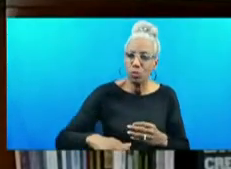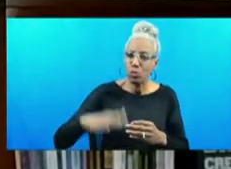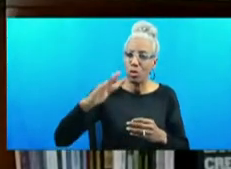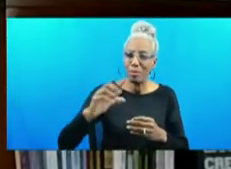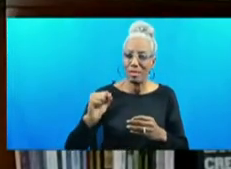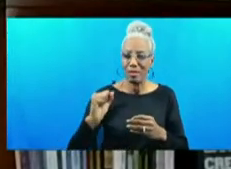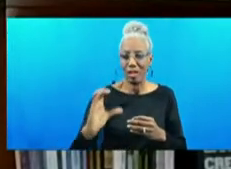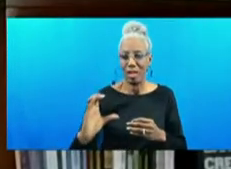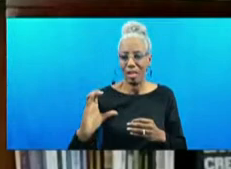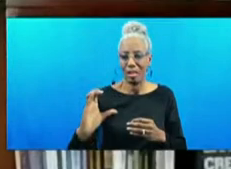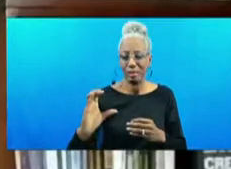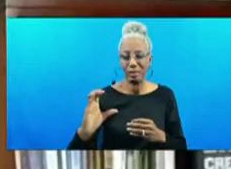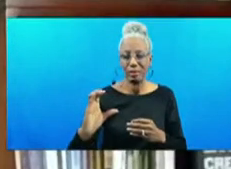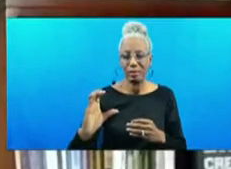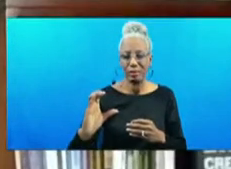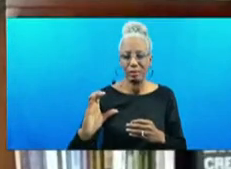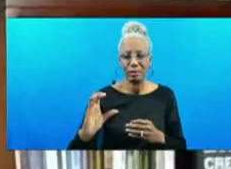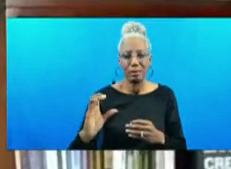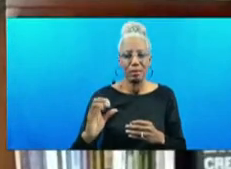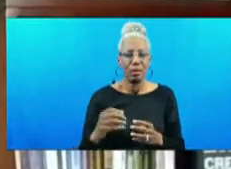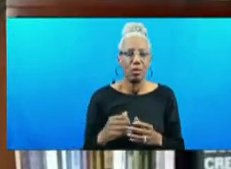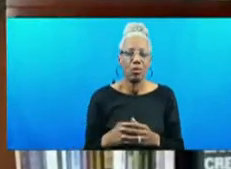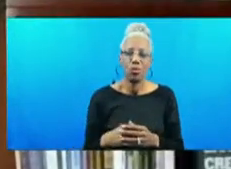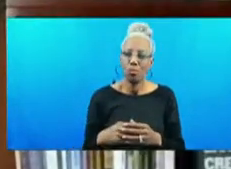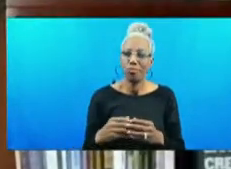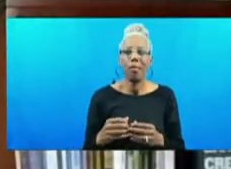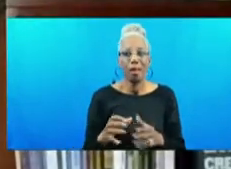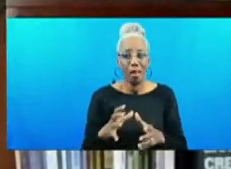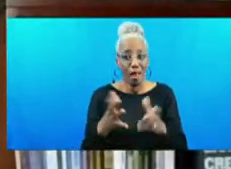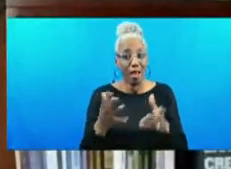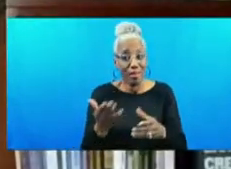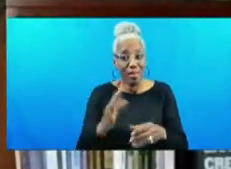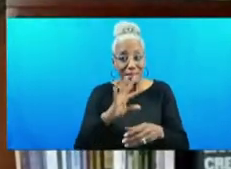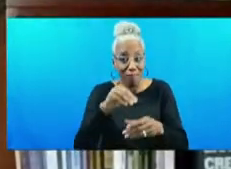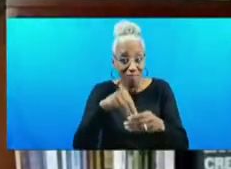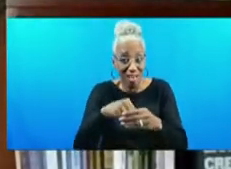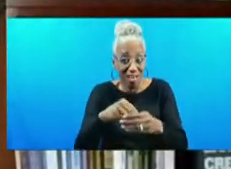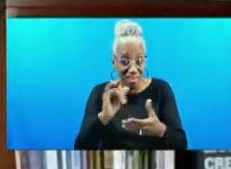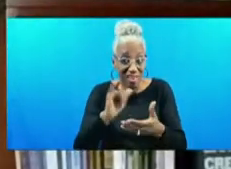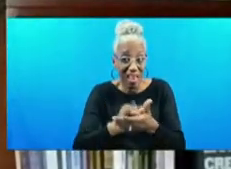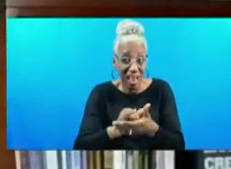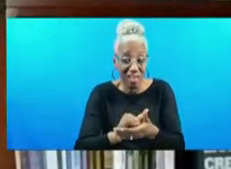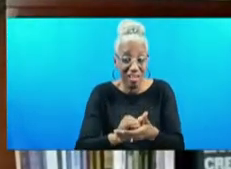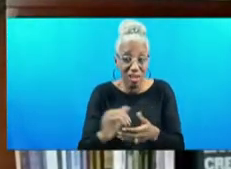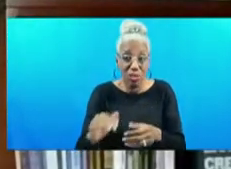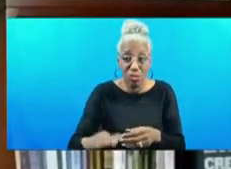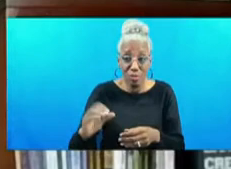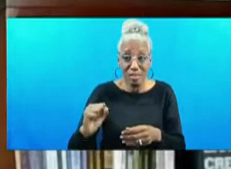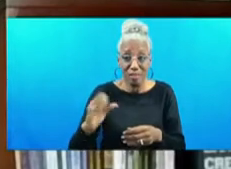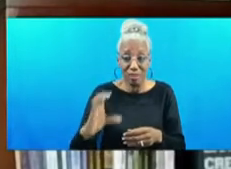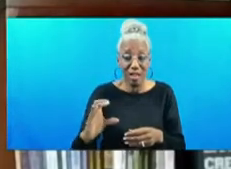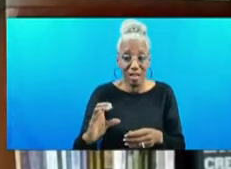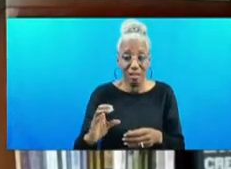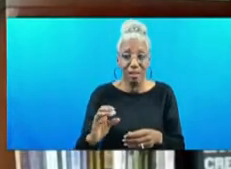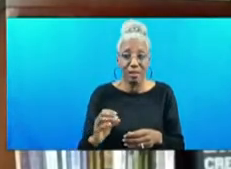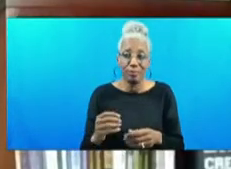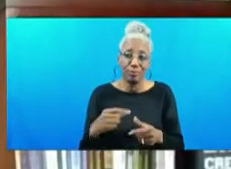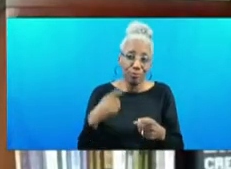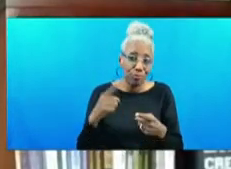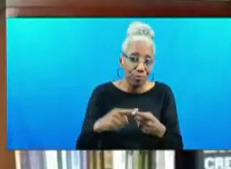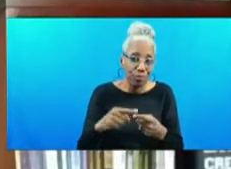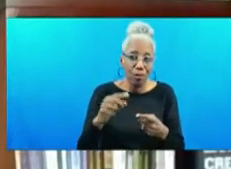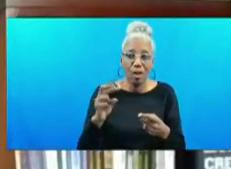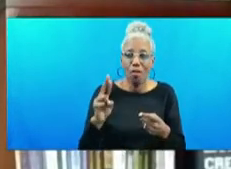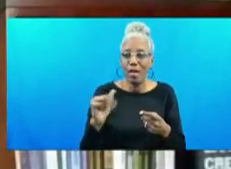many things come along with that, and I was very apparent about the impact of race and the impact of education